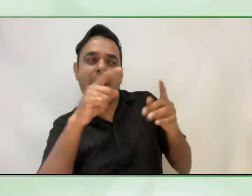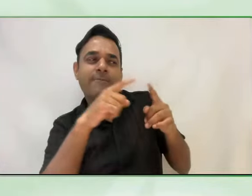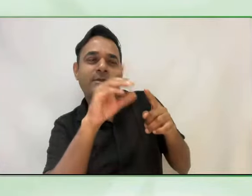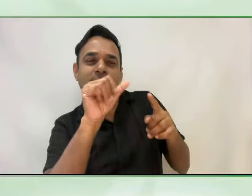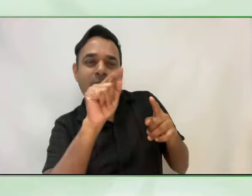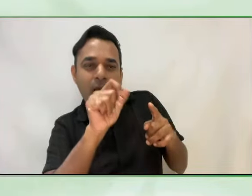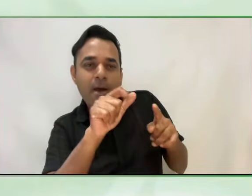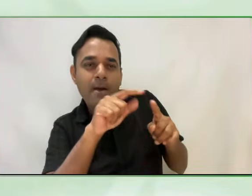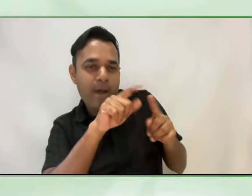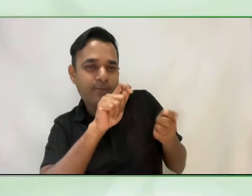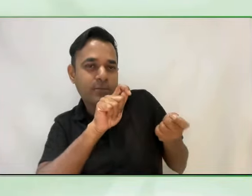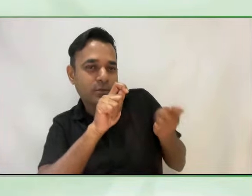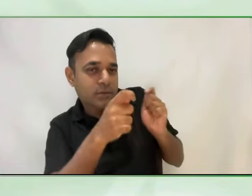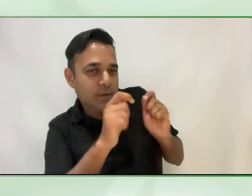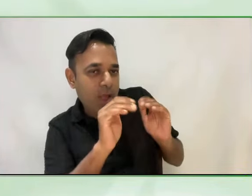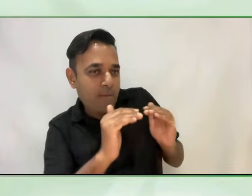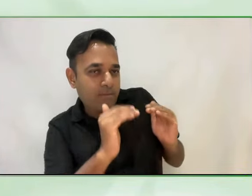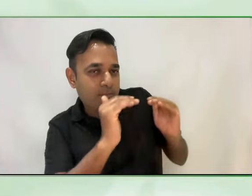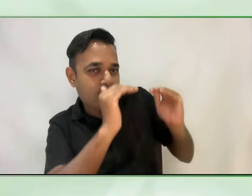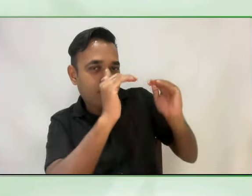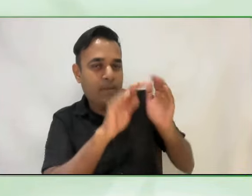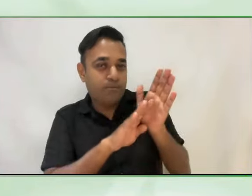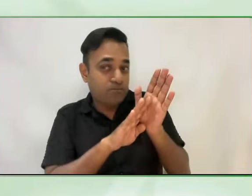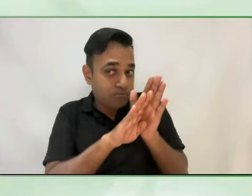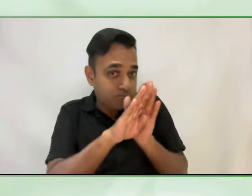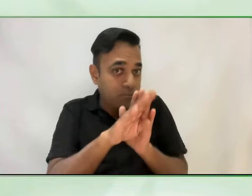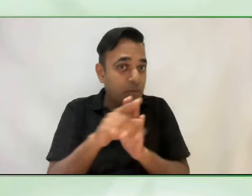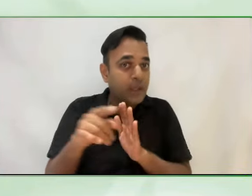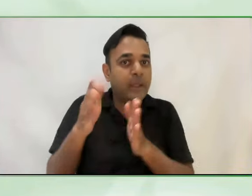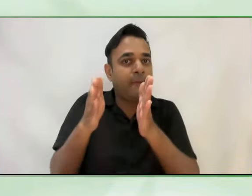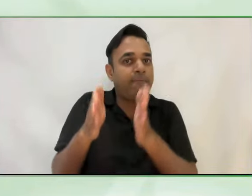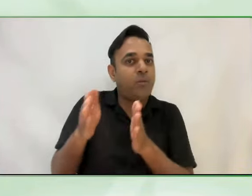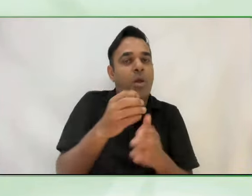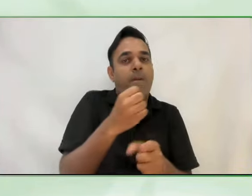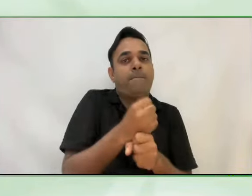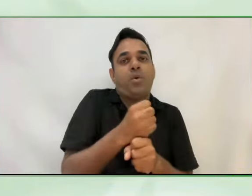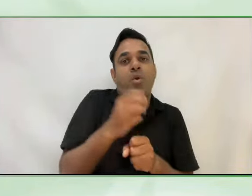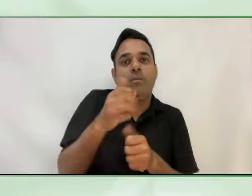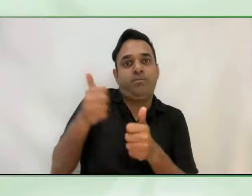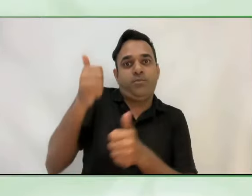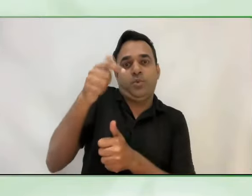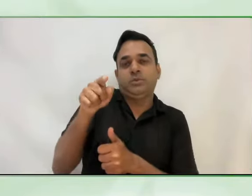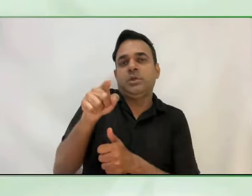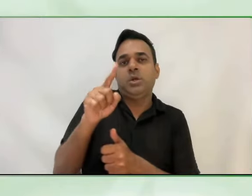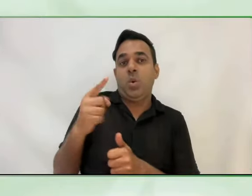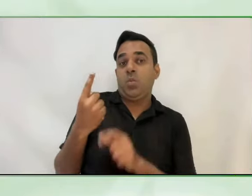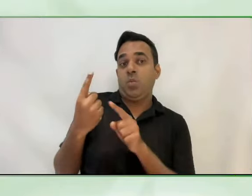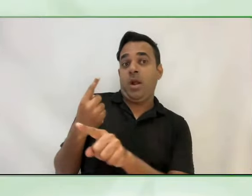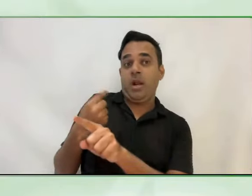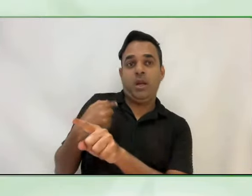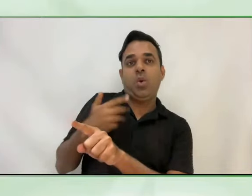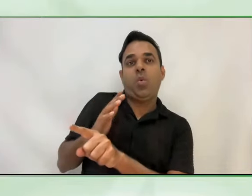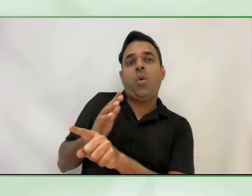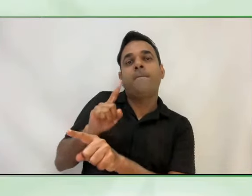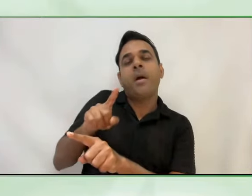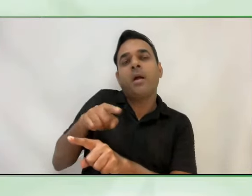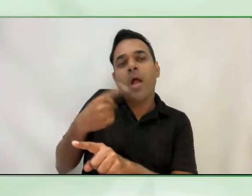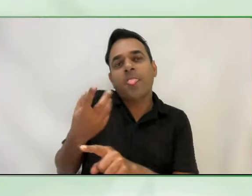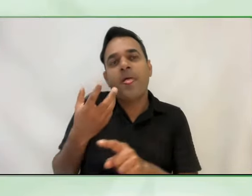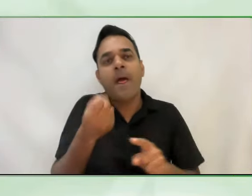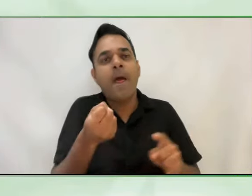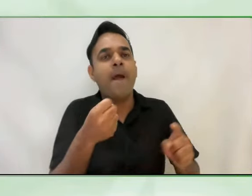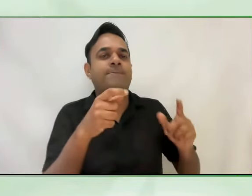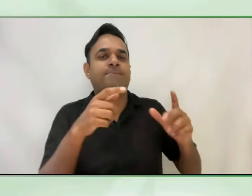employers. We think that we've already reached about 500,000 employees in the UK through the